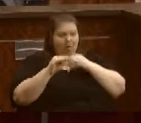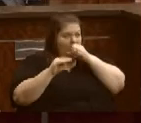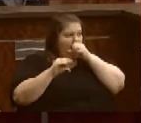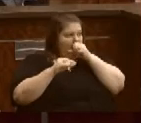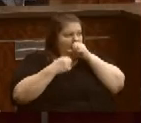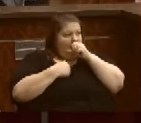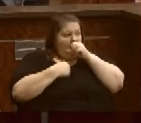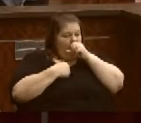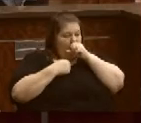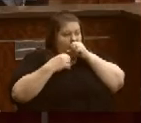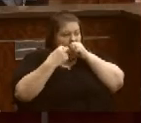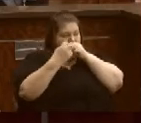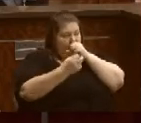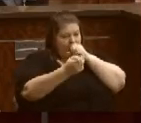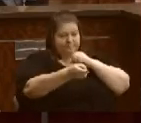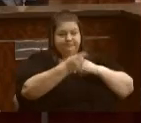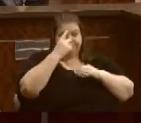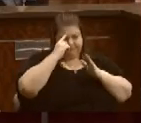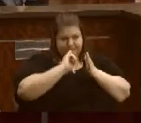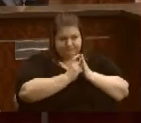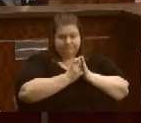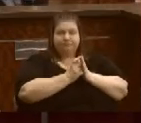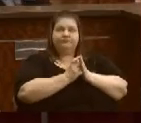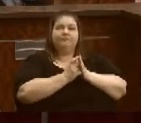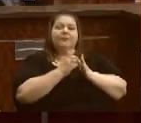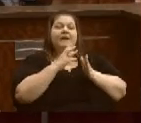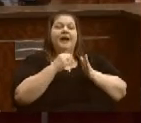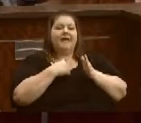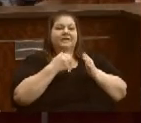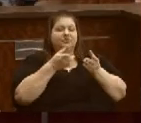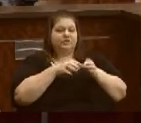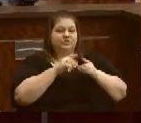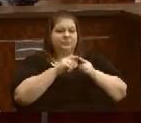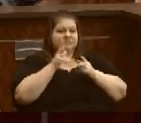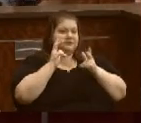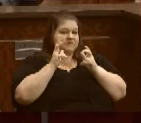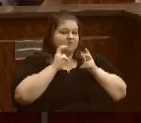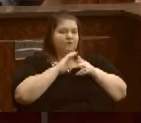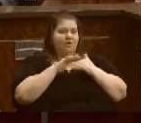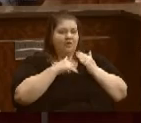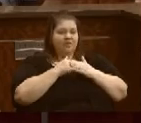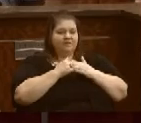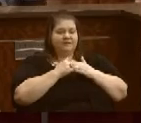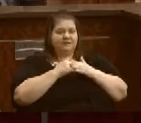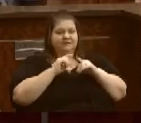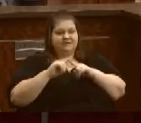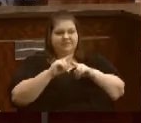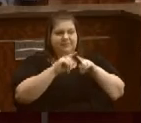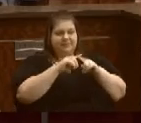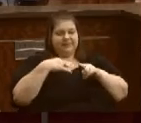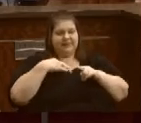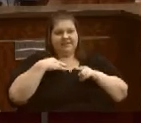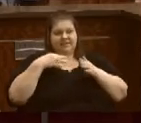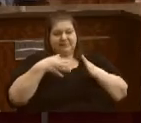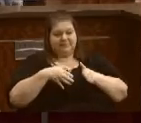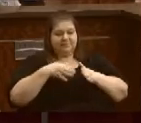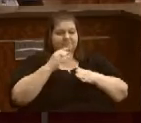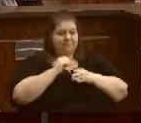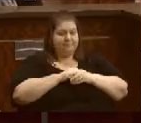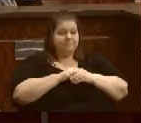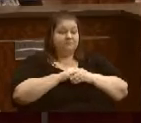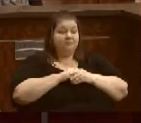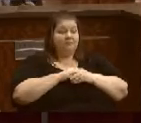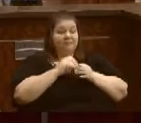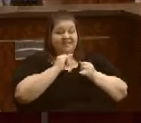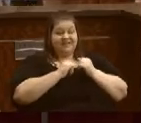that side for a change. And but I got a chance to listen to all the candidates. And the last